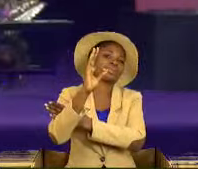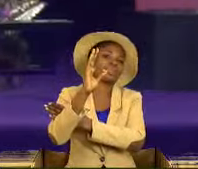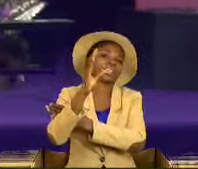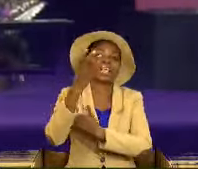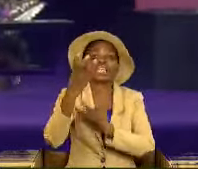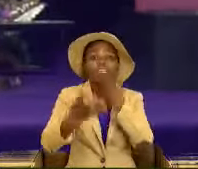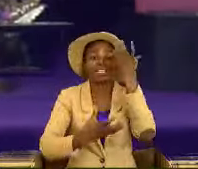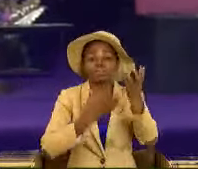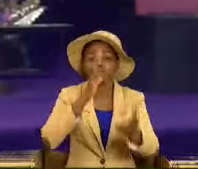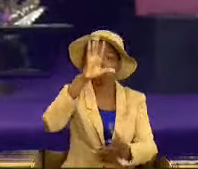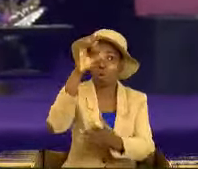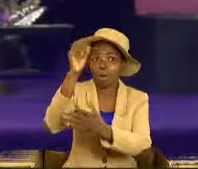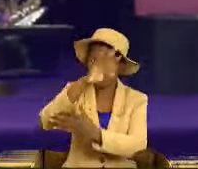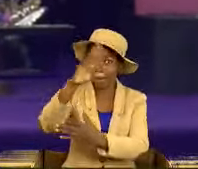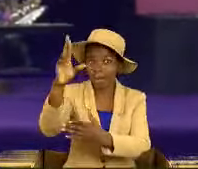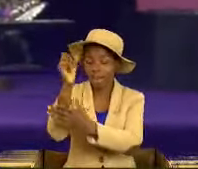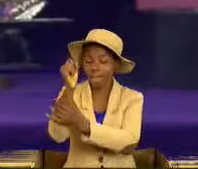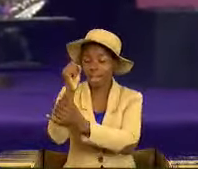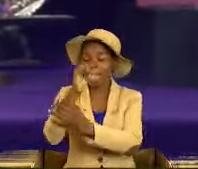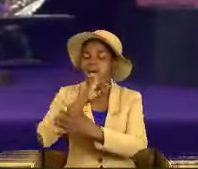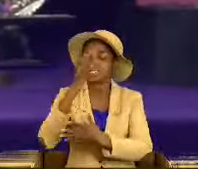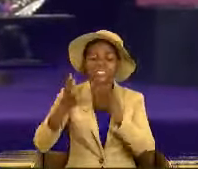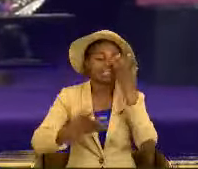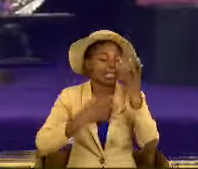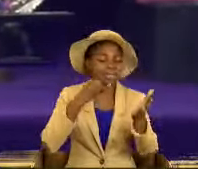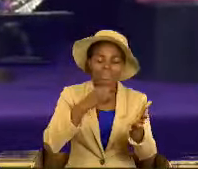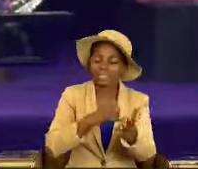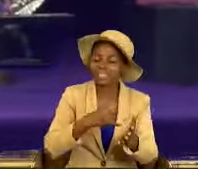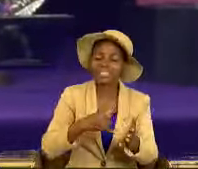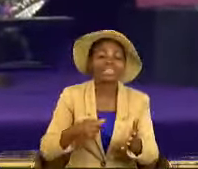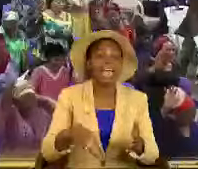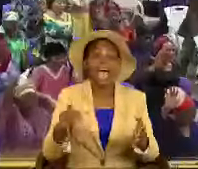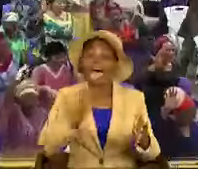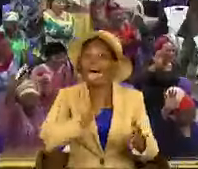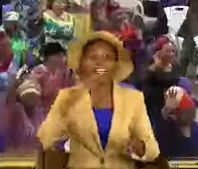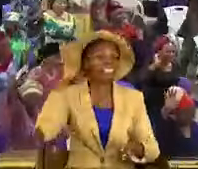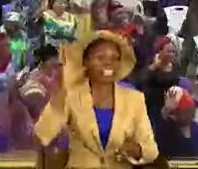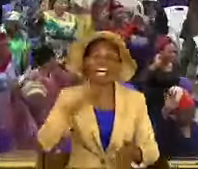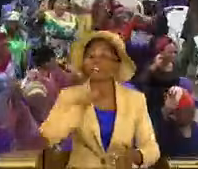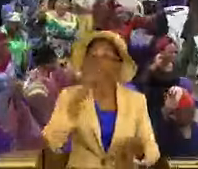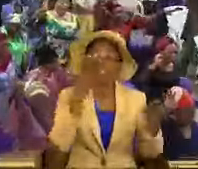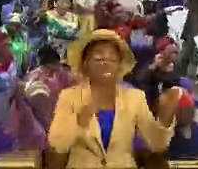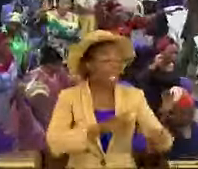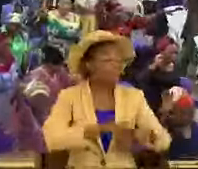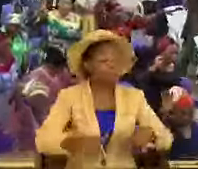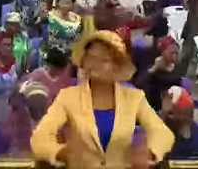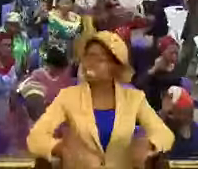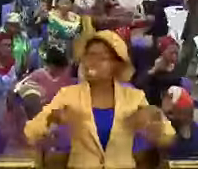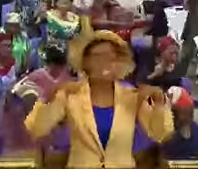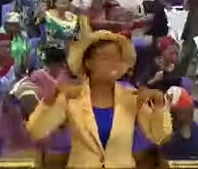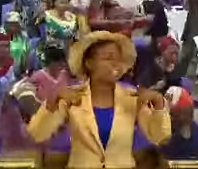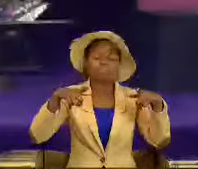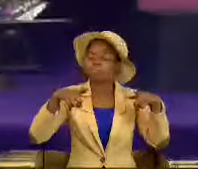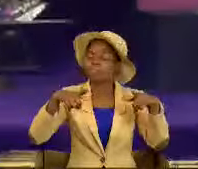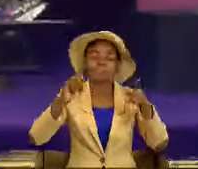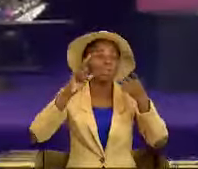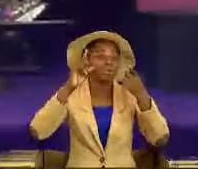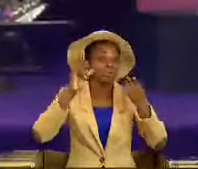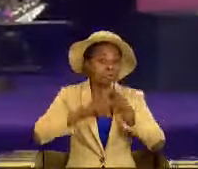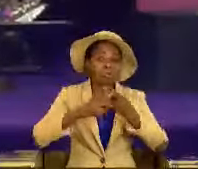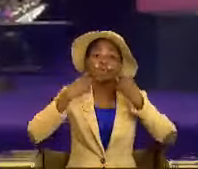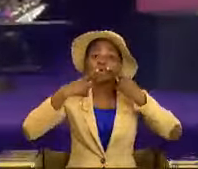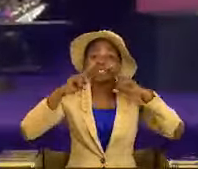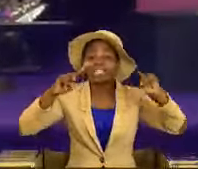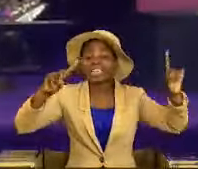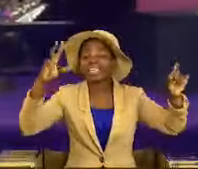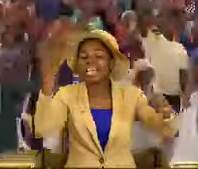your voice I shall not die but live to declare the